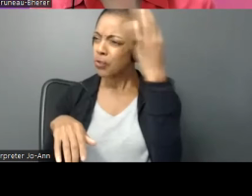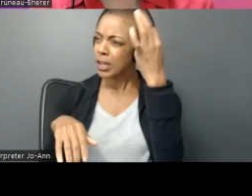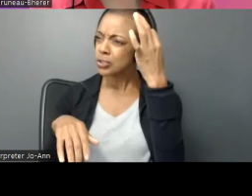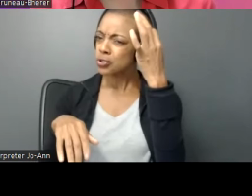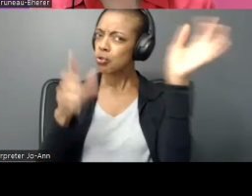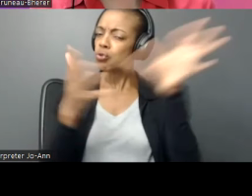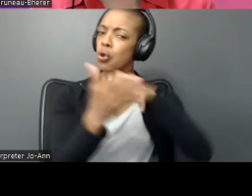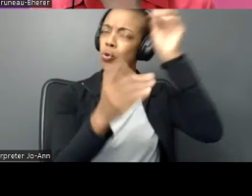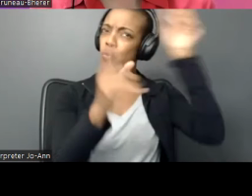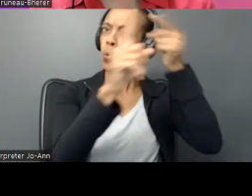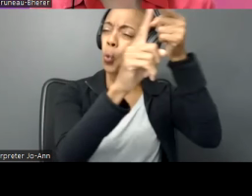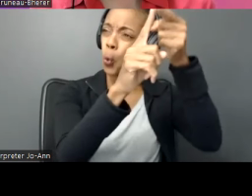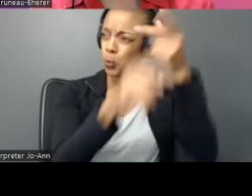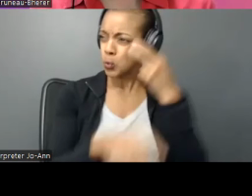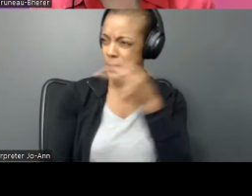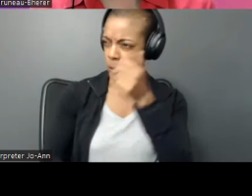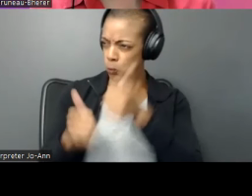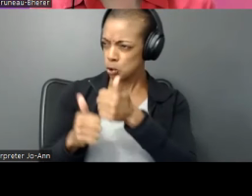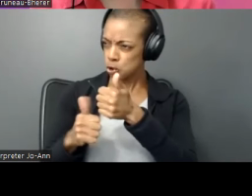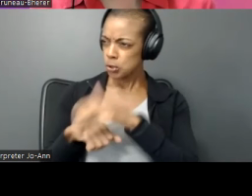objectives?